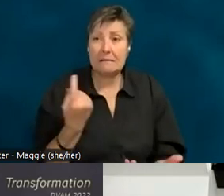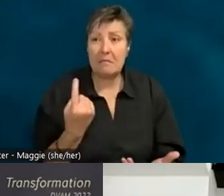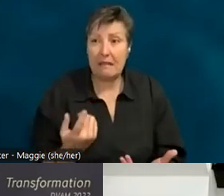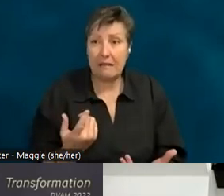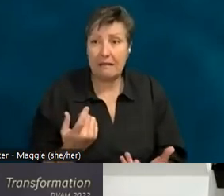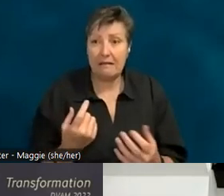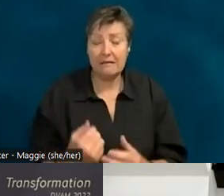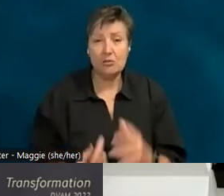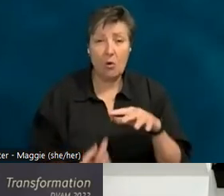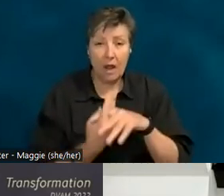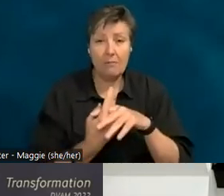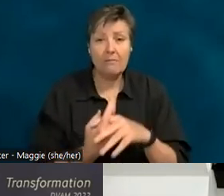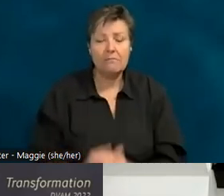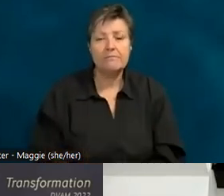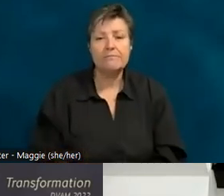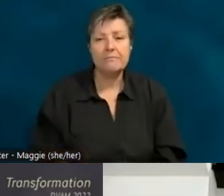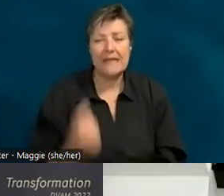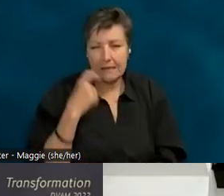Thank you.